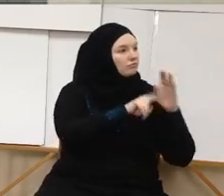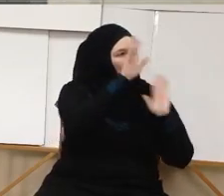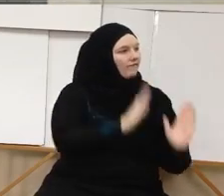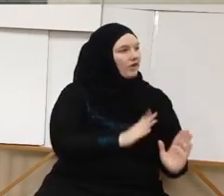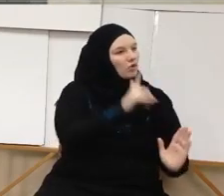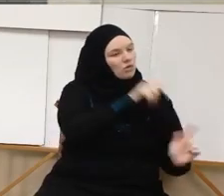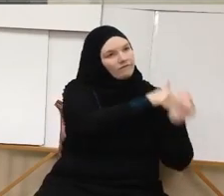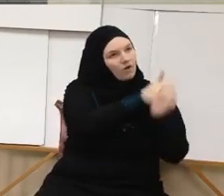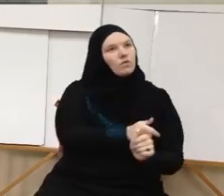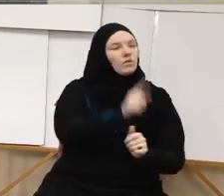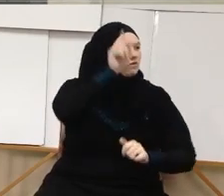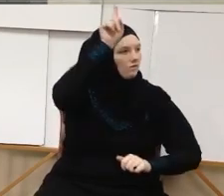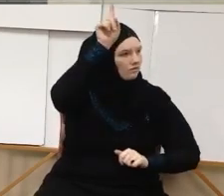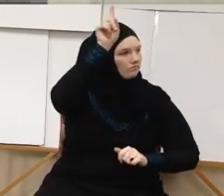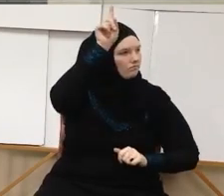submitted to Allah.